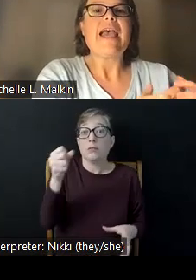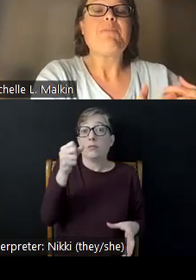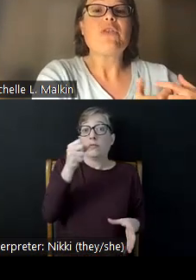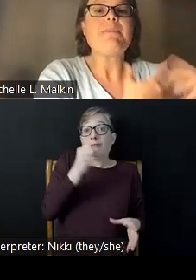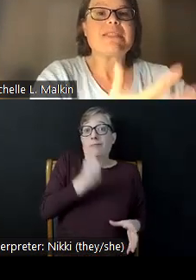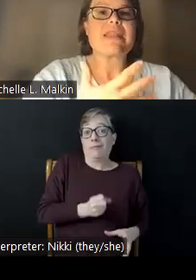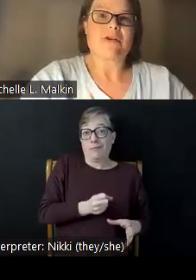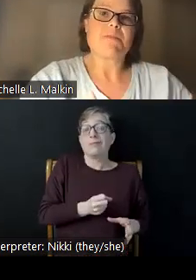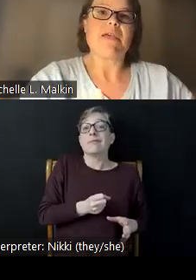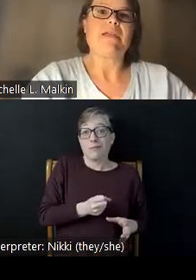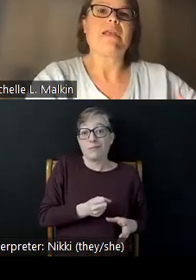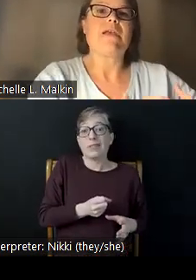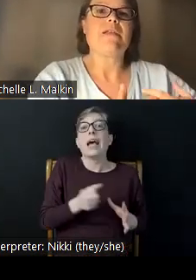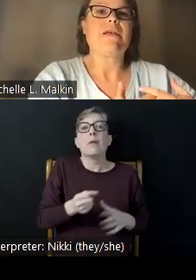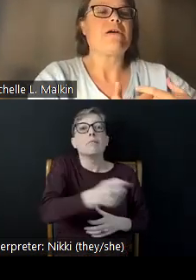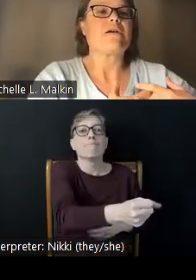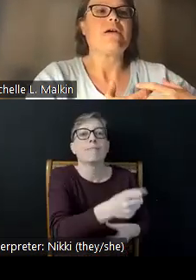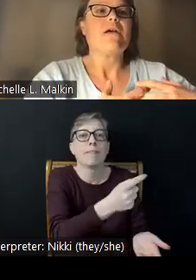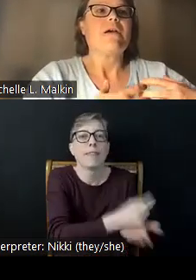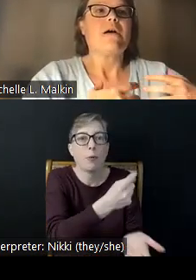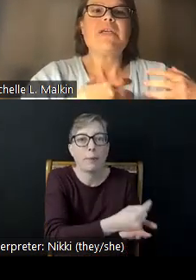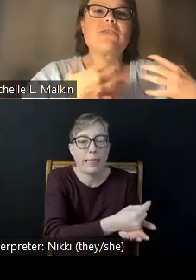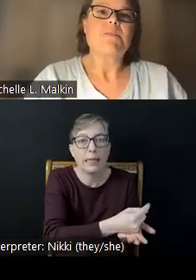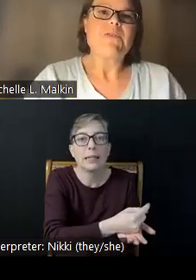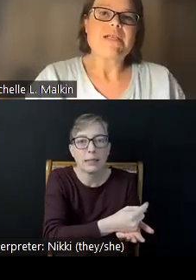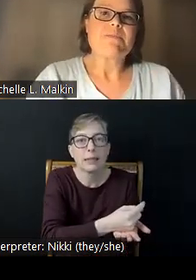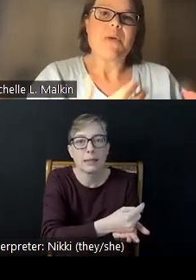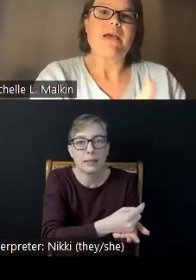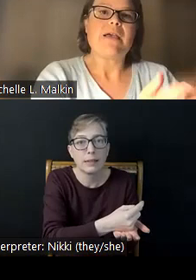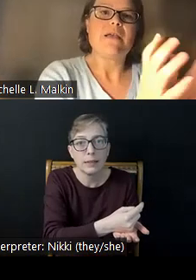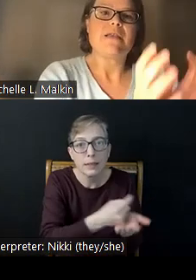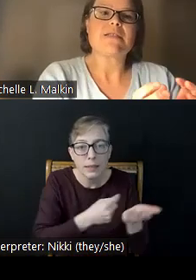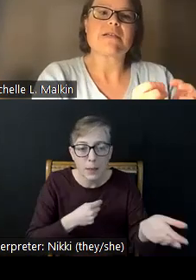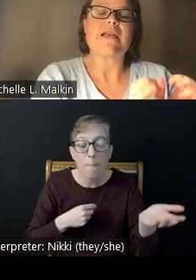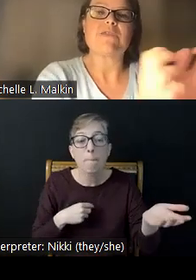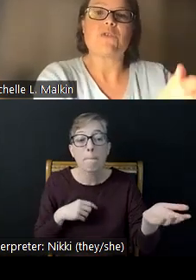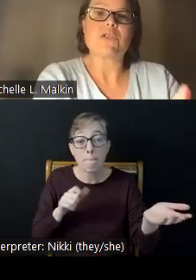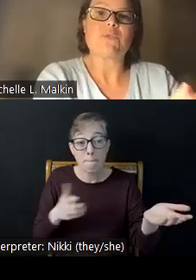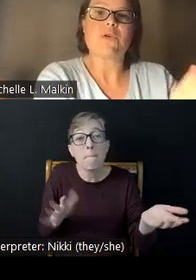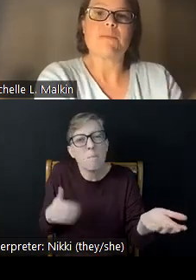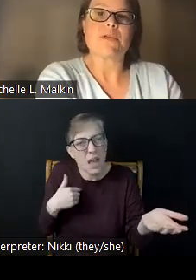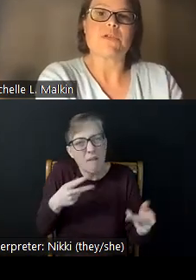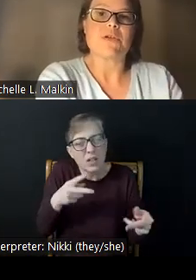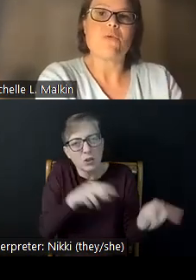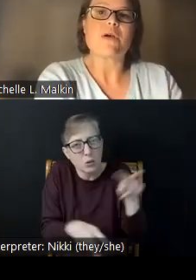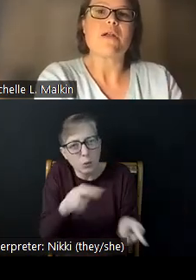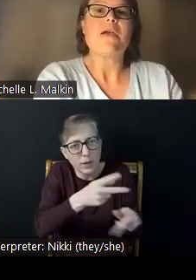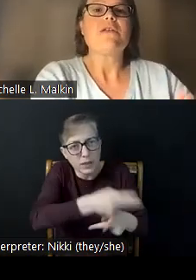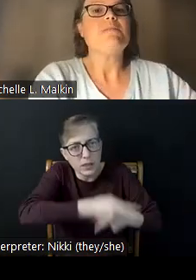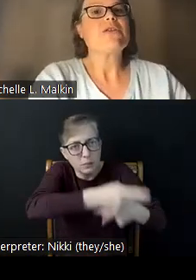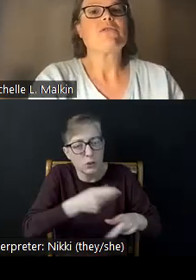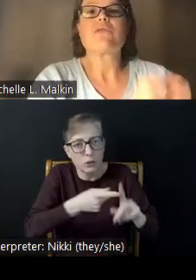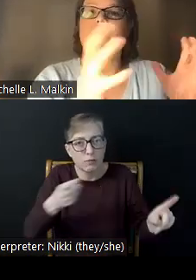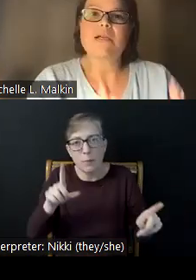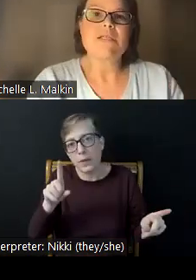jurisprudence, and they put them into therapy. They are being supervised by this kind of diversion program or diversion court